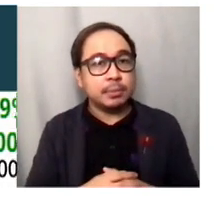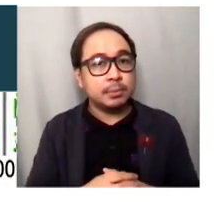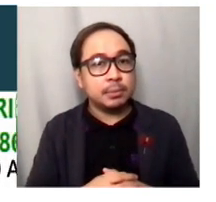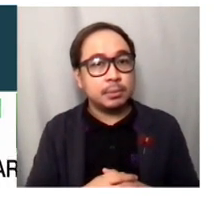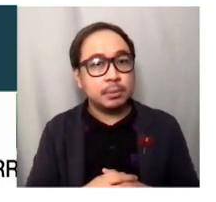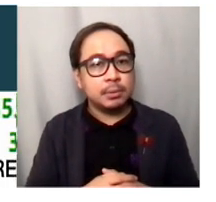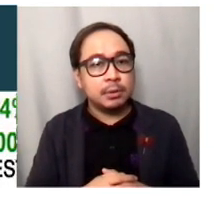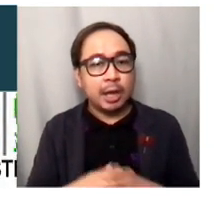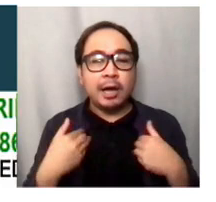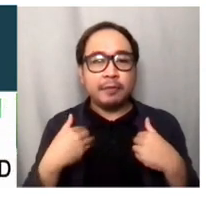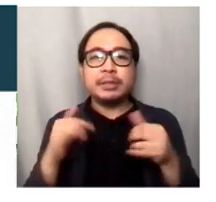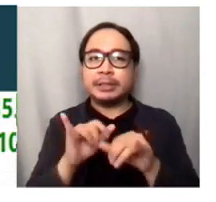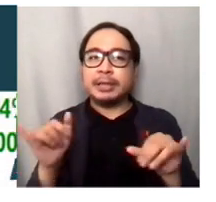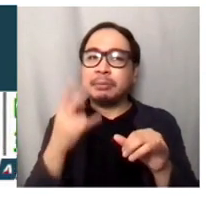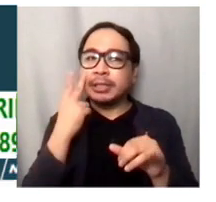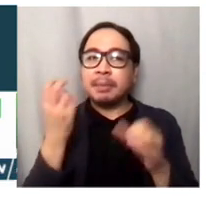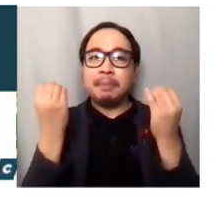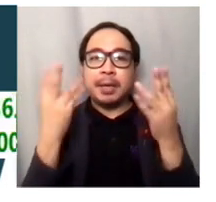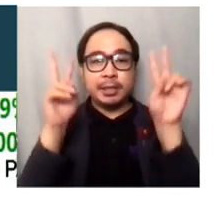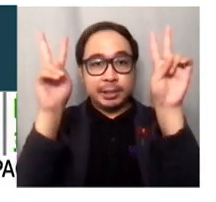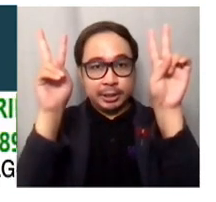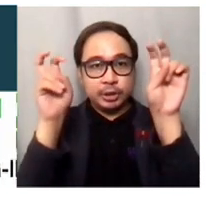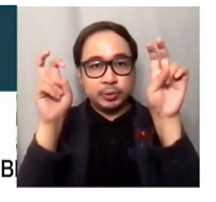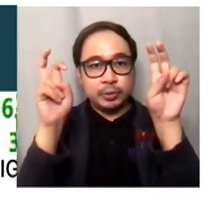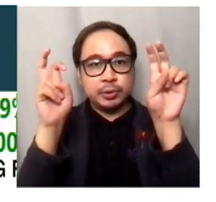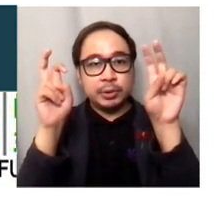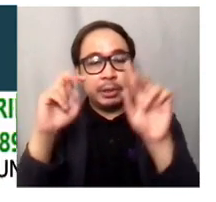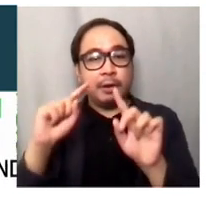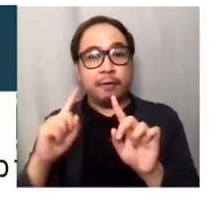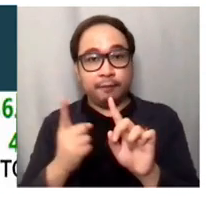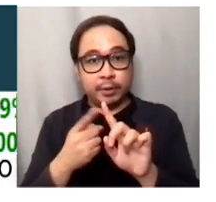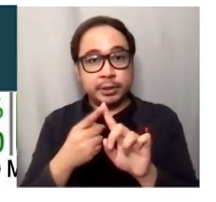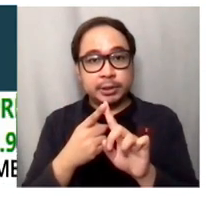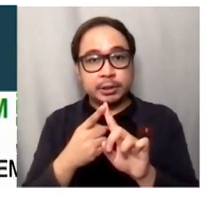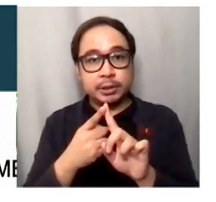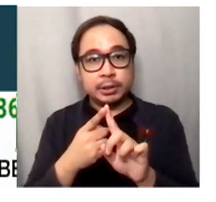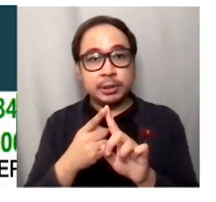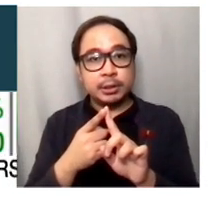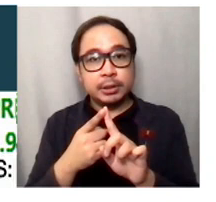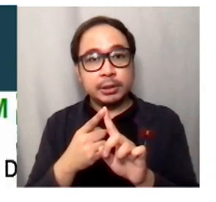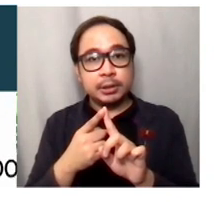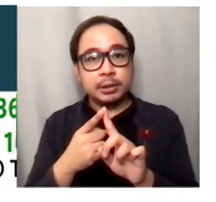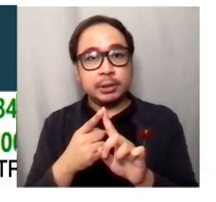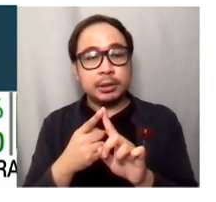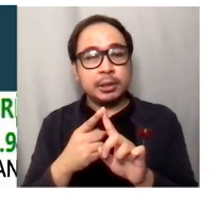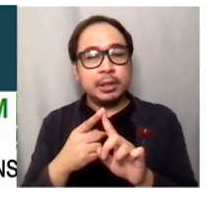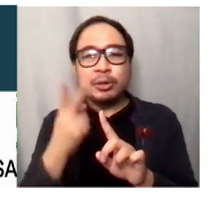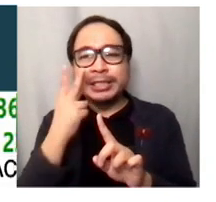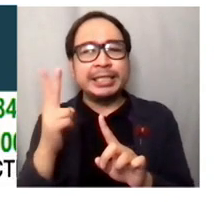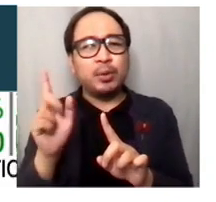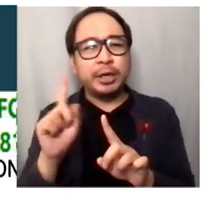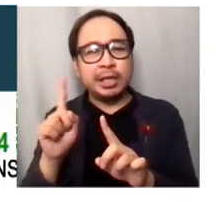lot of issues too. First and foremost, the so-called factories of search warrants. How is the